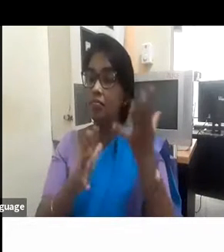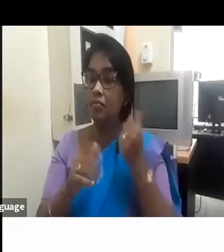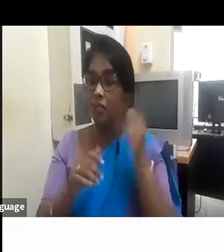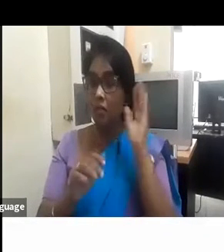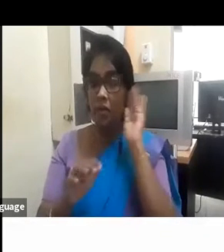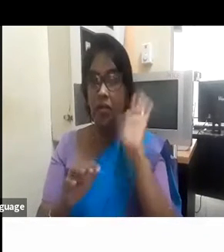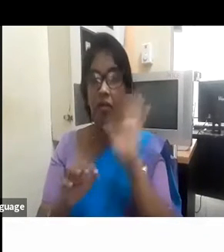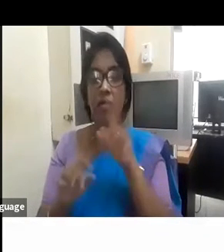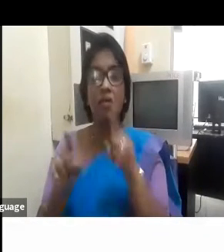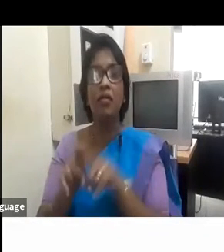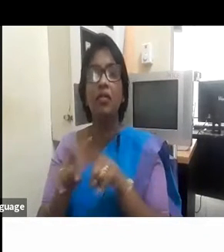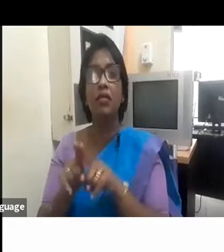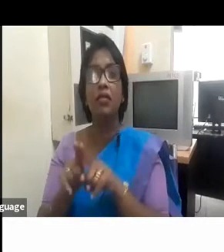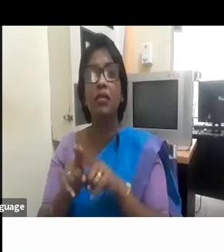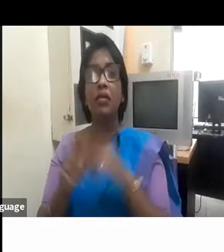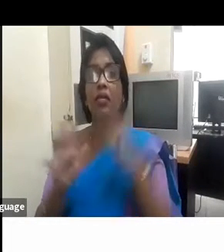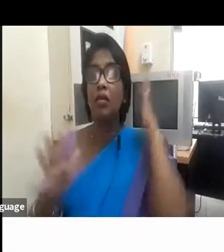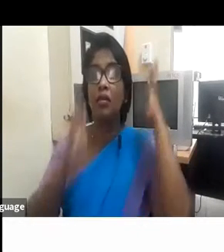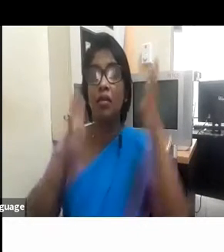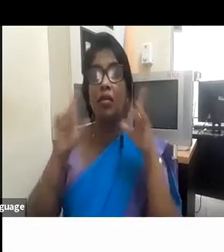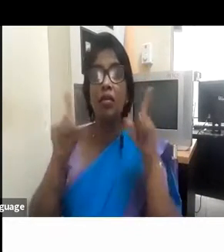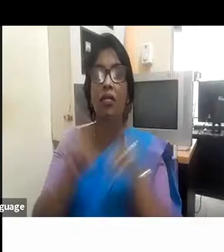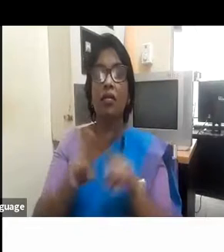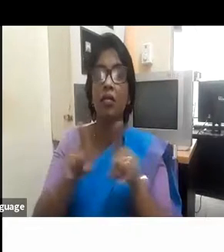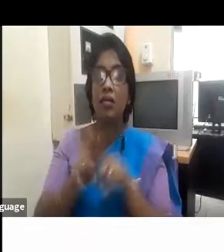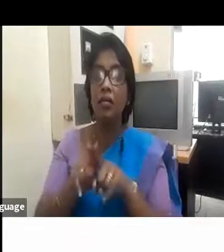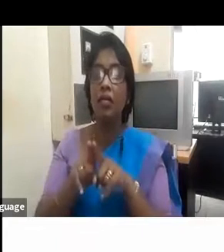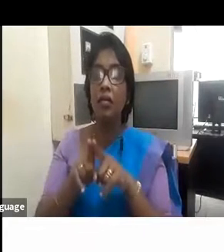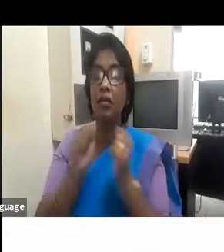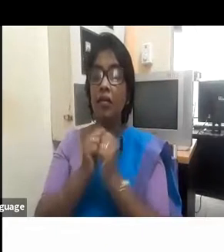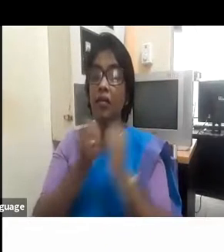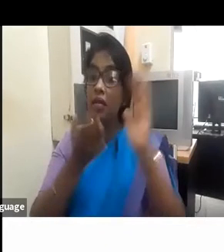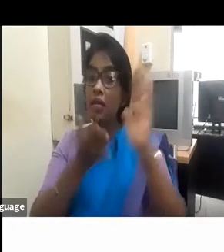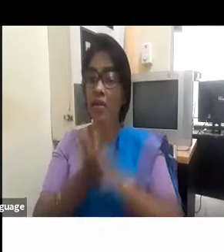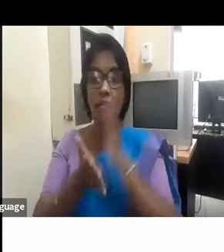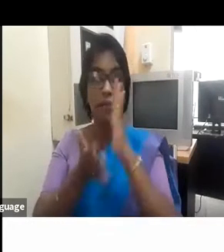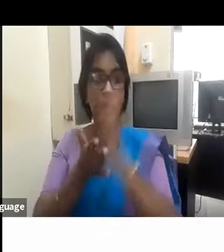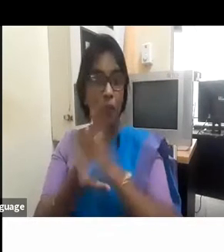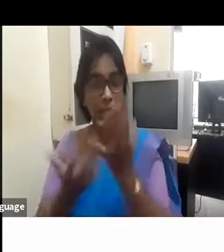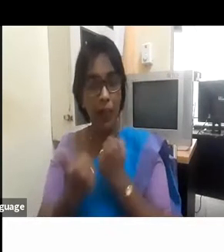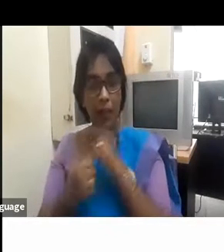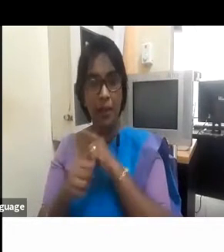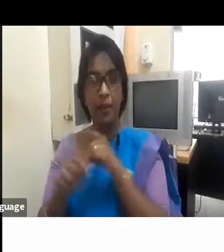and for national business. But I think it exemplifies really, the kind of,